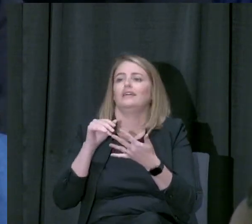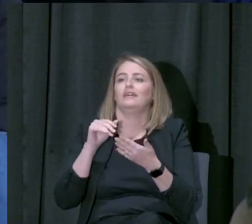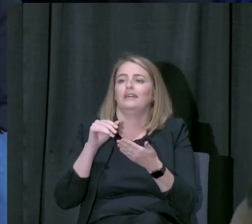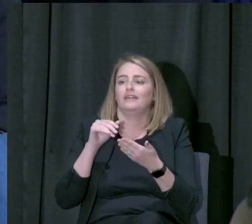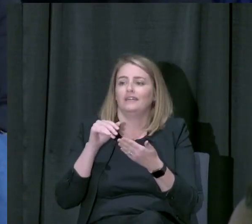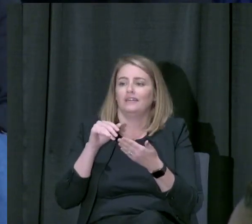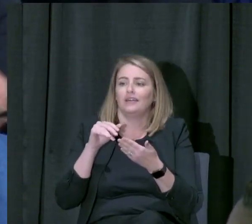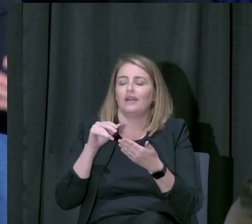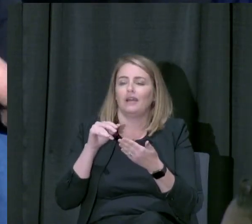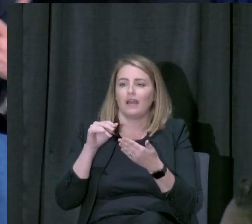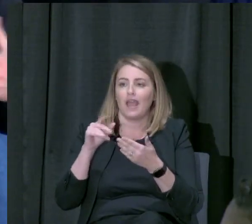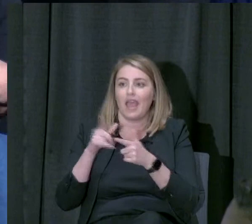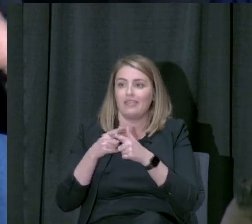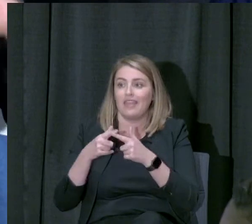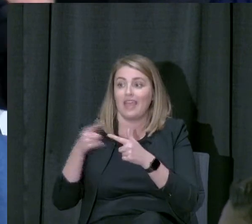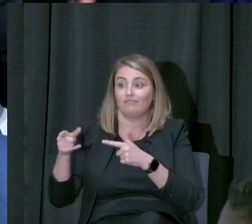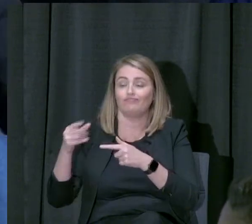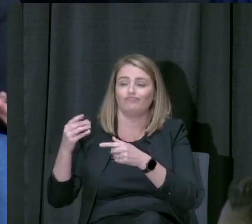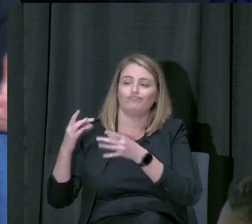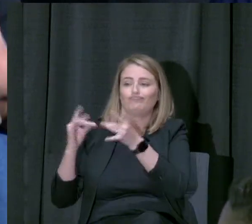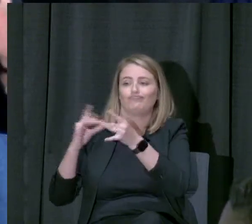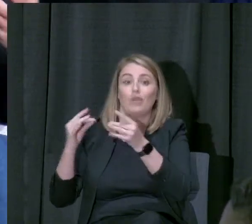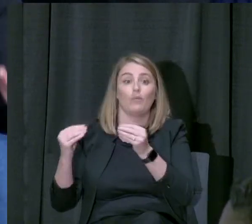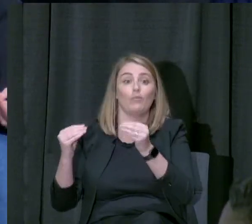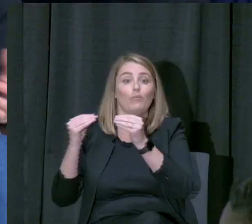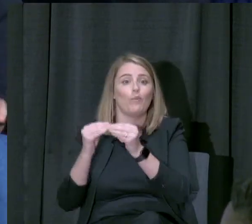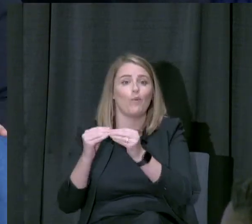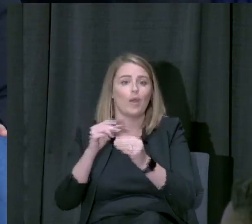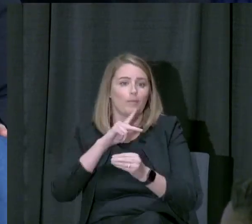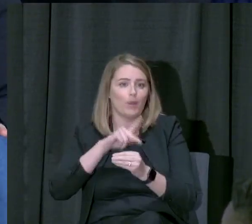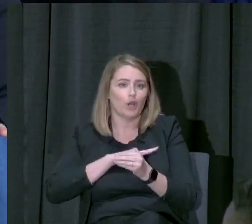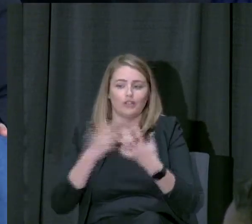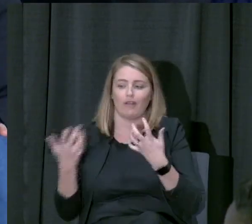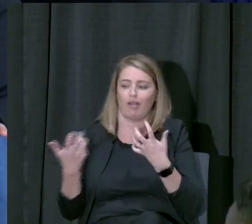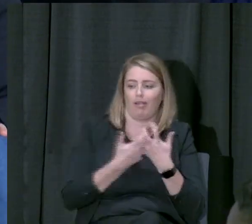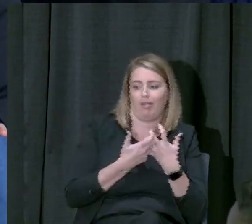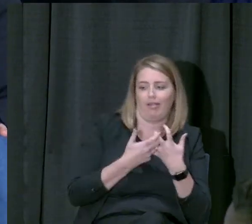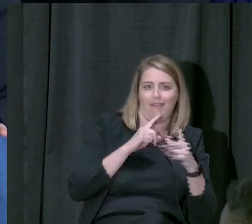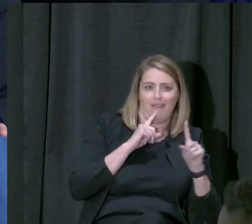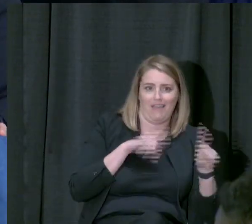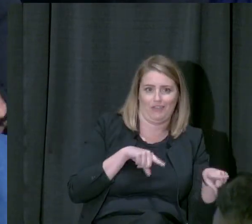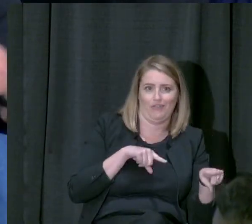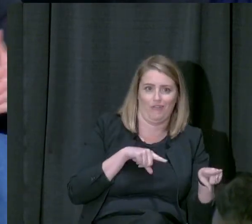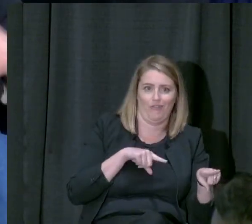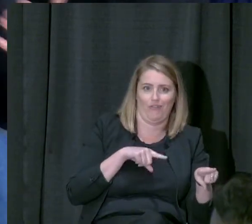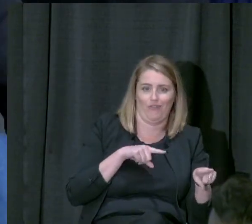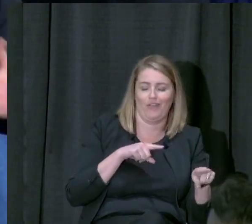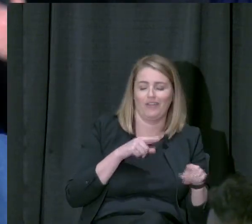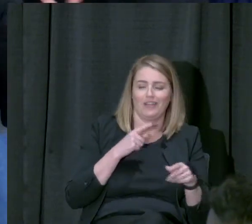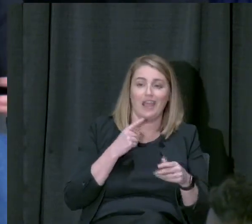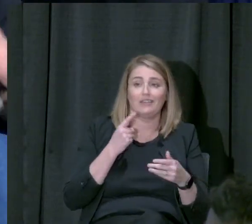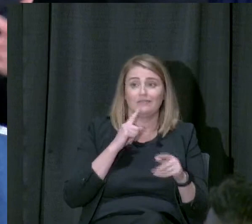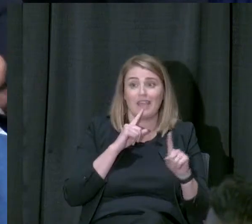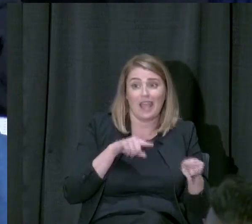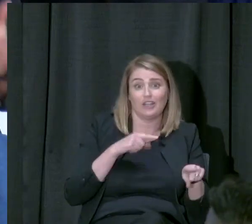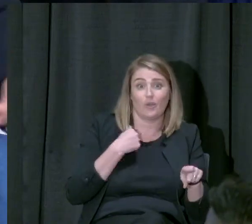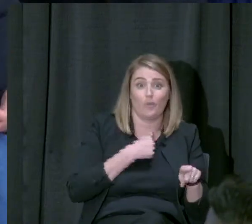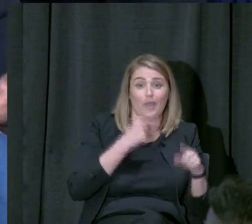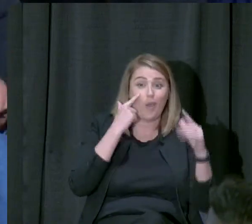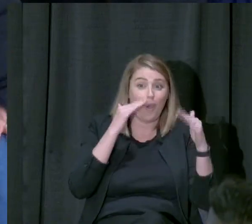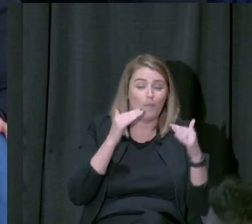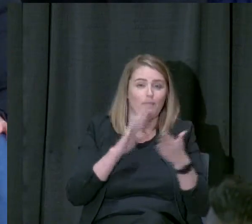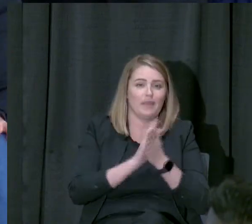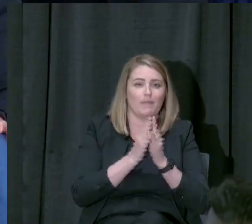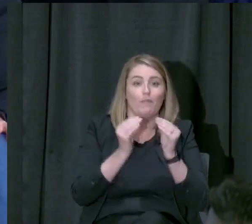on the back end, and provide a more personalized answers back to you, an answer that we hope will become more and more